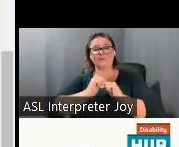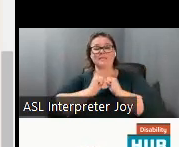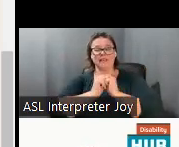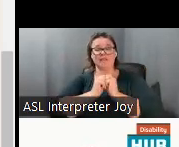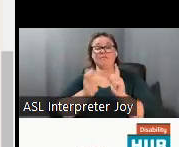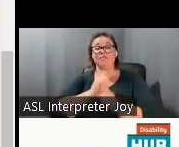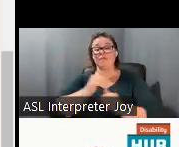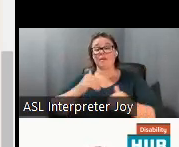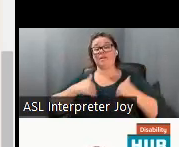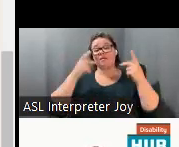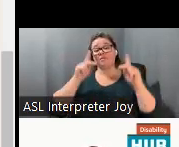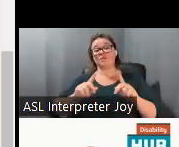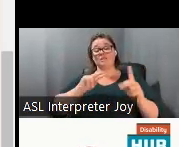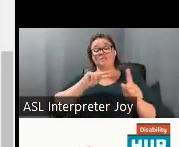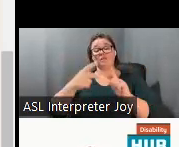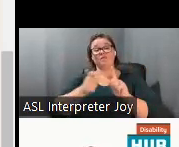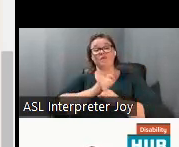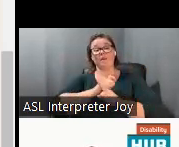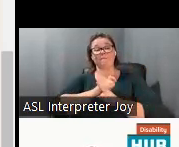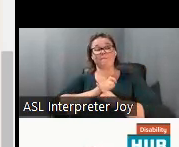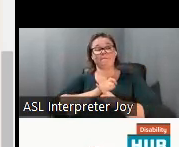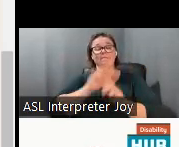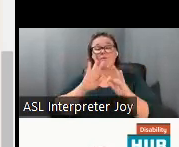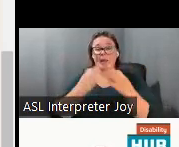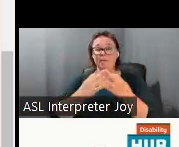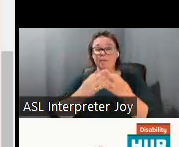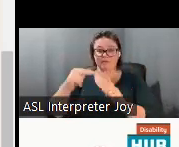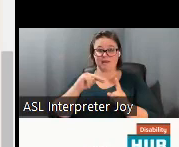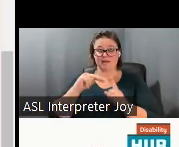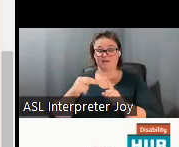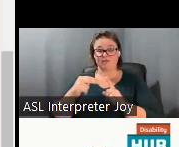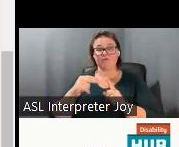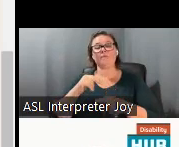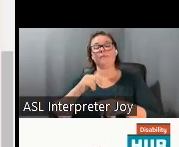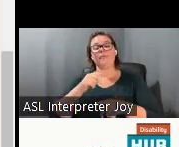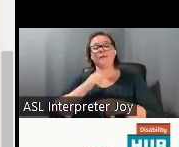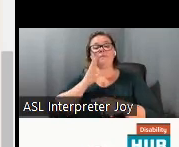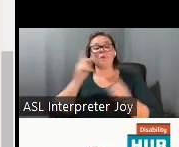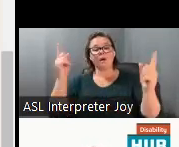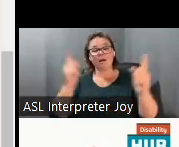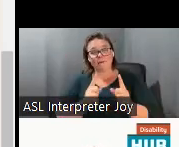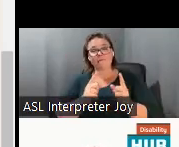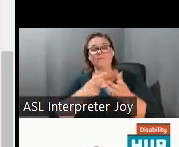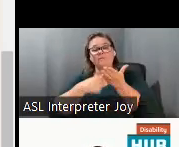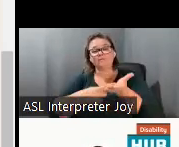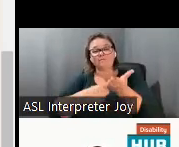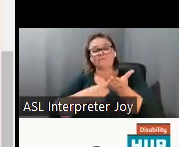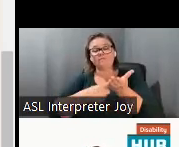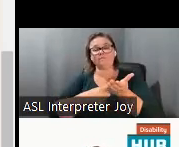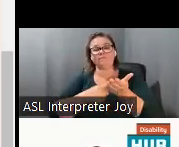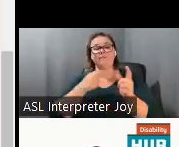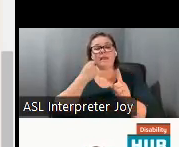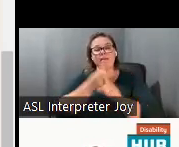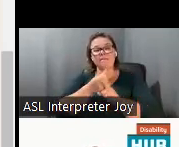person's perspective, even from family perspective, we're going to come to the table and we're going to talk about some things that impact the rest of